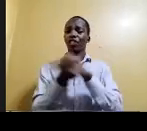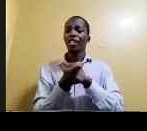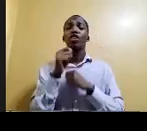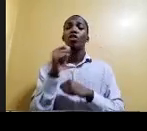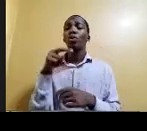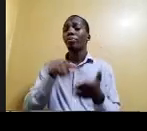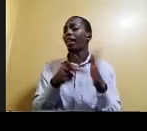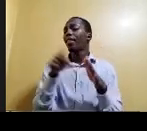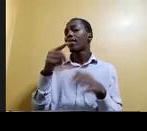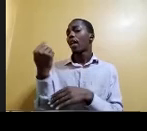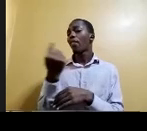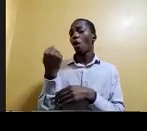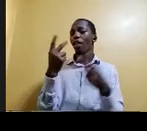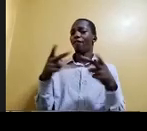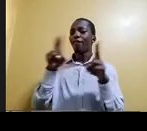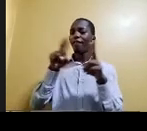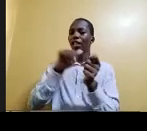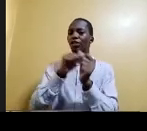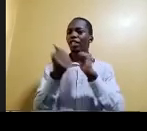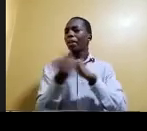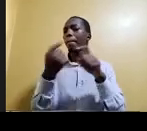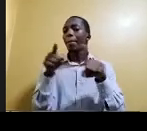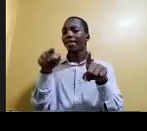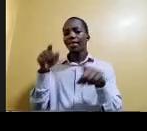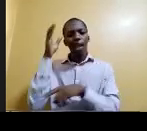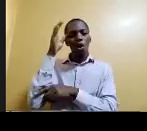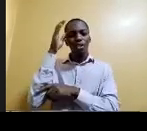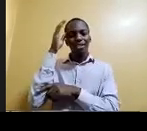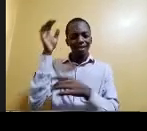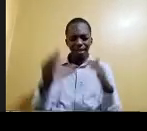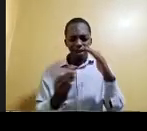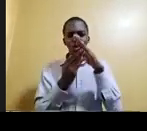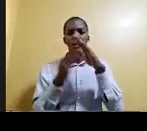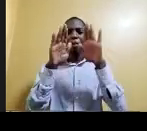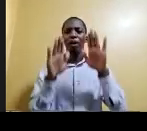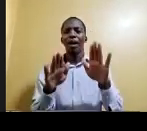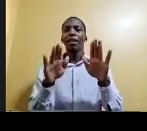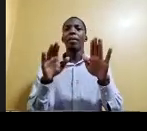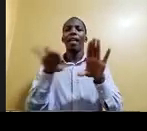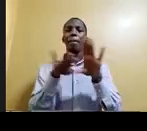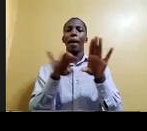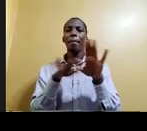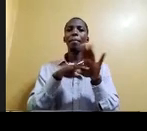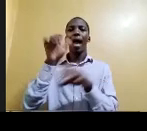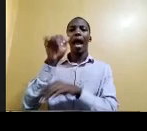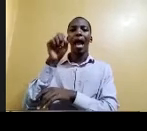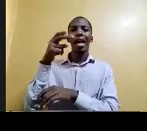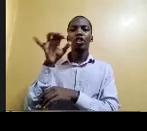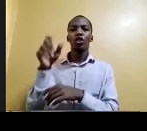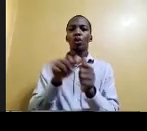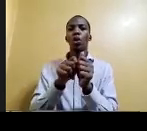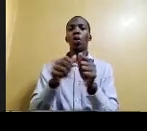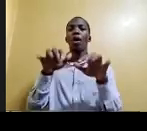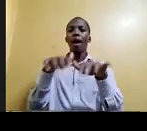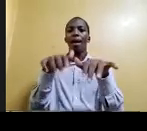chains that will be working, but they have been considered as a priority by our member states. They are cashew, livestock, maize, cotton,